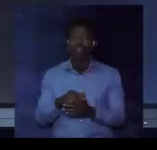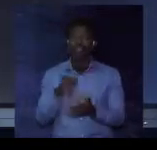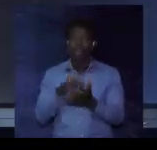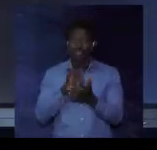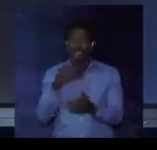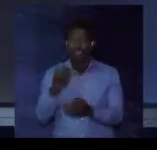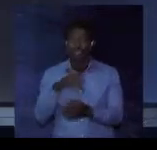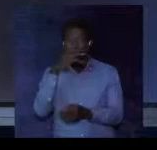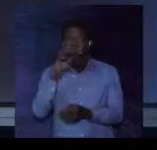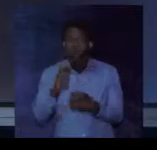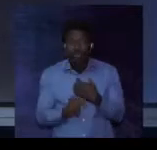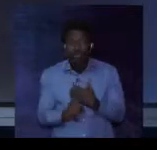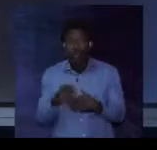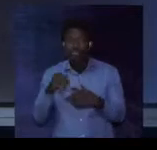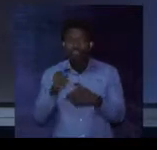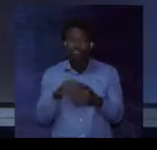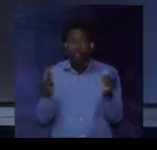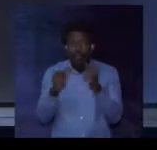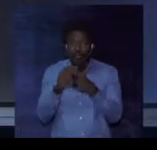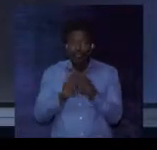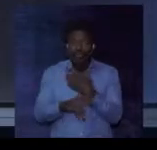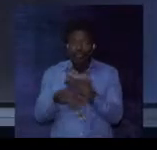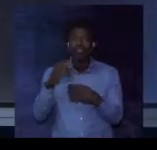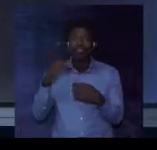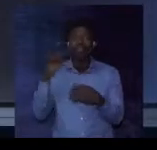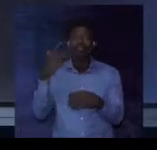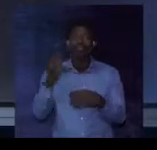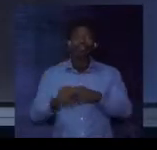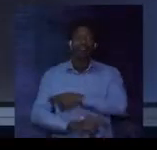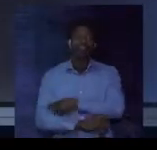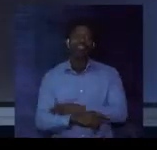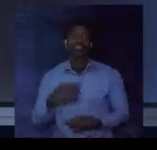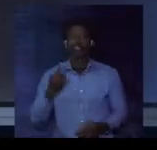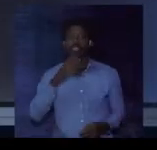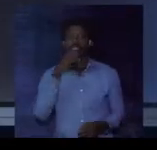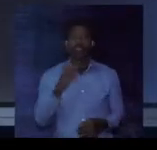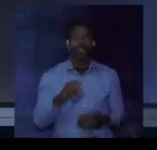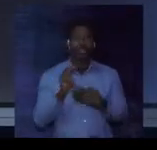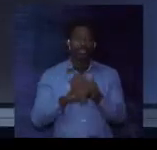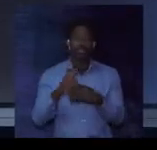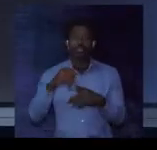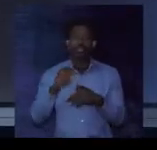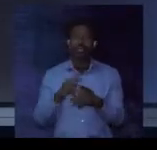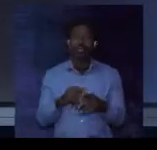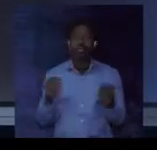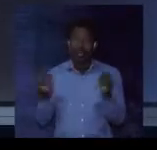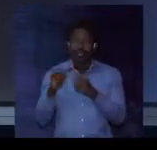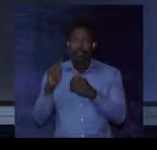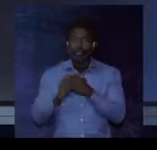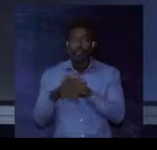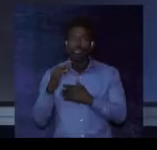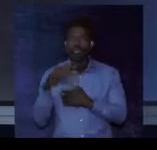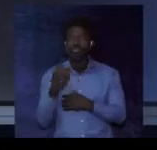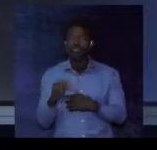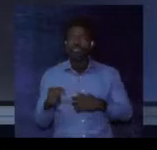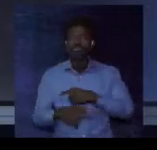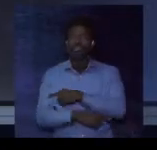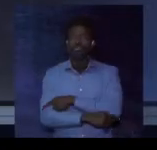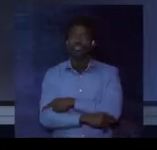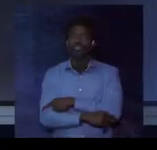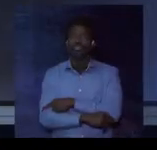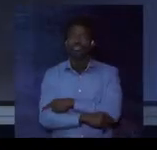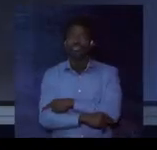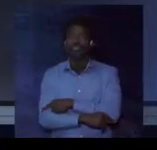here. Temperature is the hotness or the coldness of the day. The hotness or